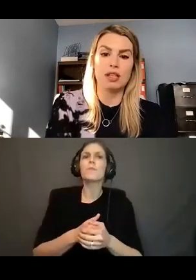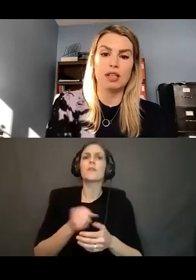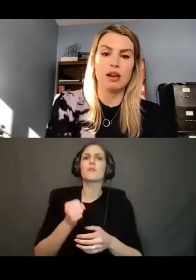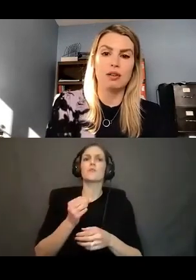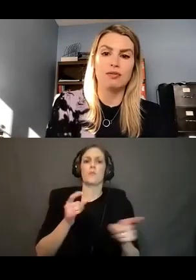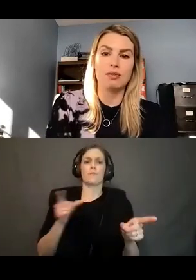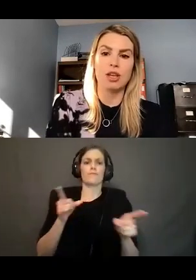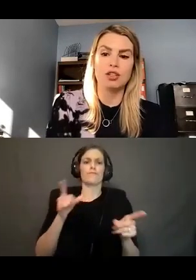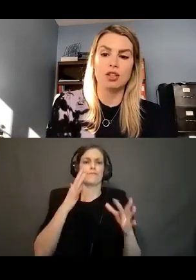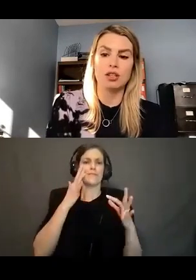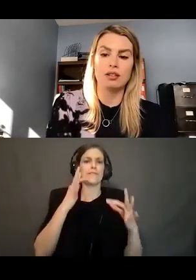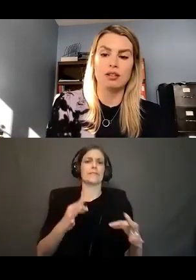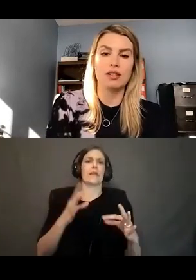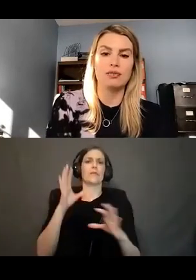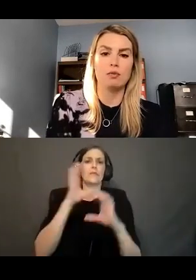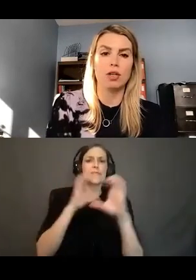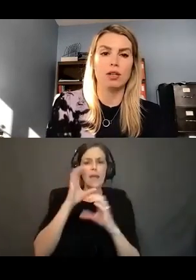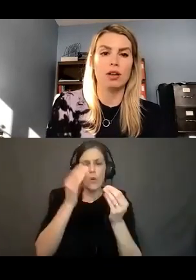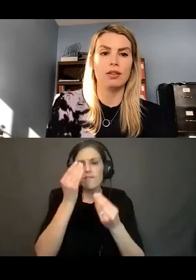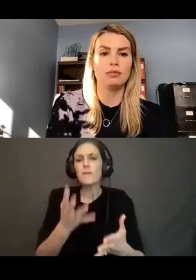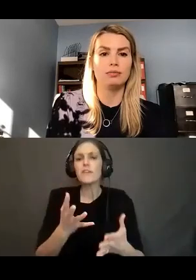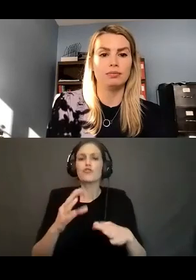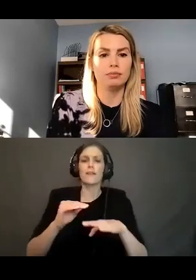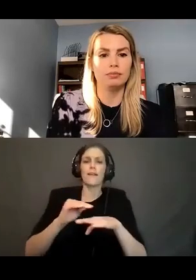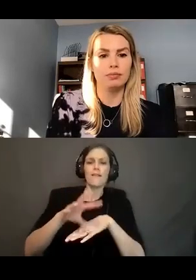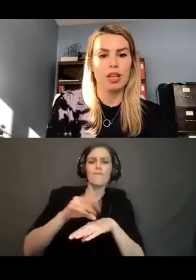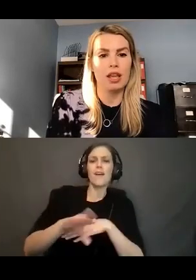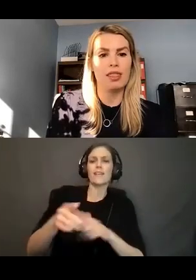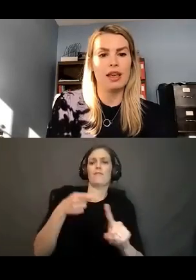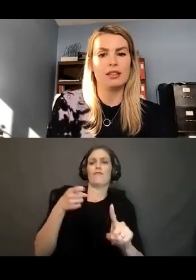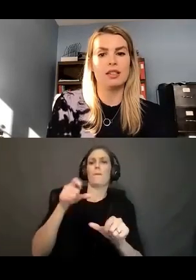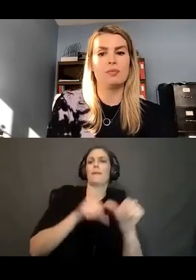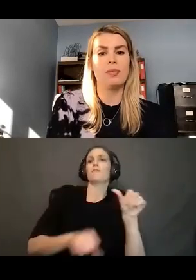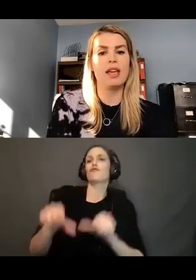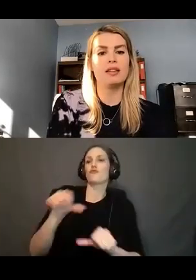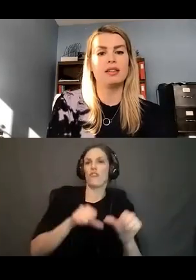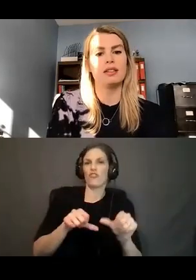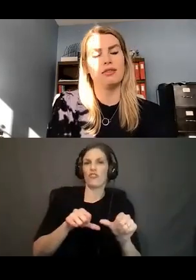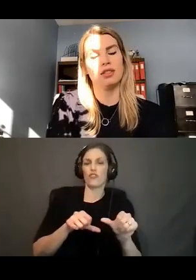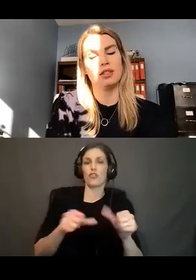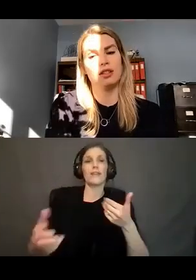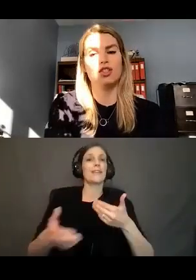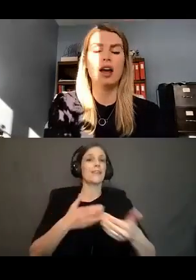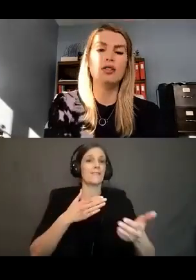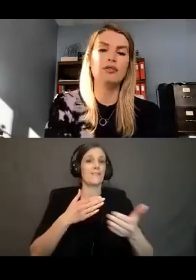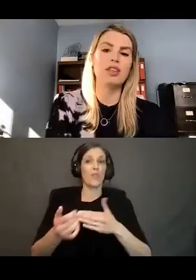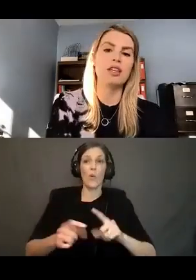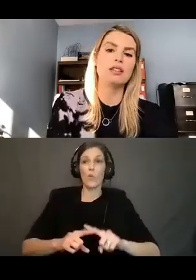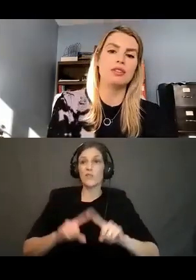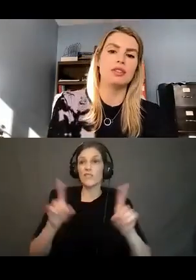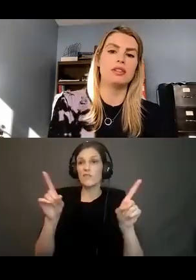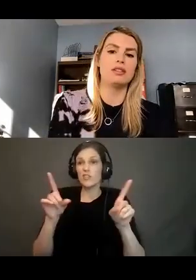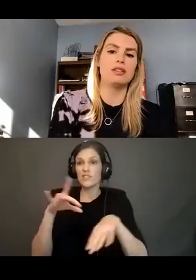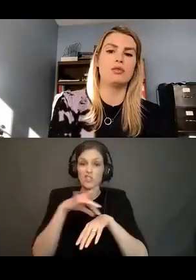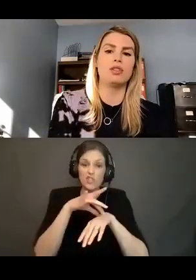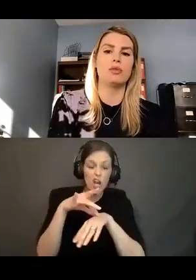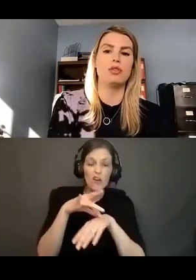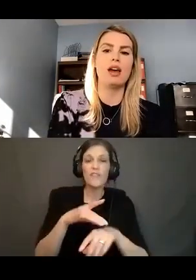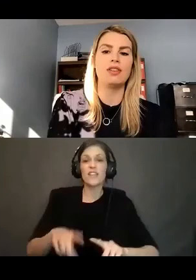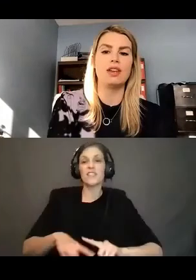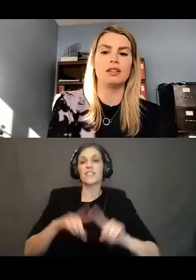to seek out information and advice from one another. And that's despite differences in geography, differences in